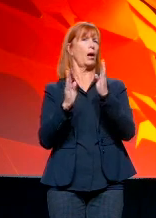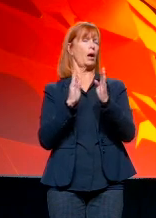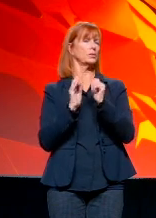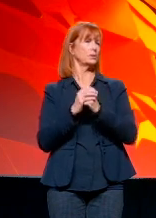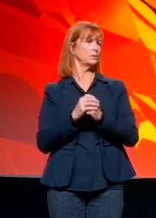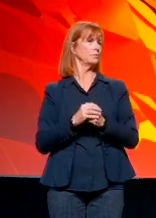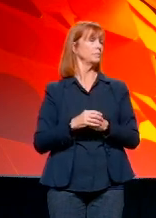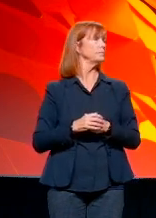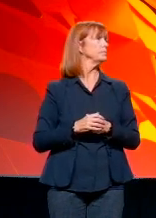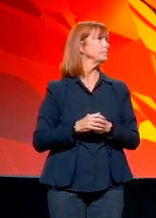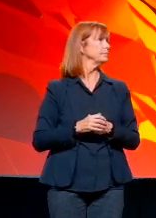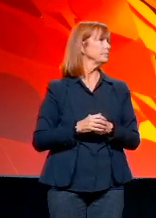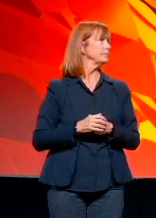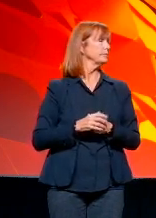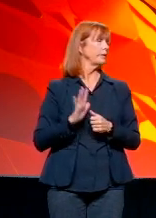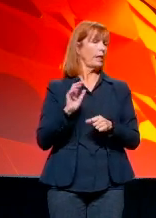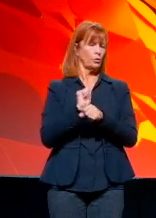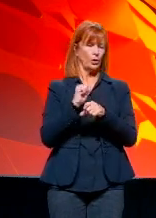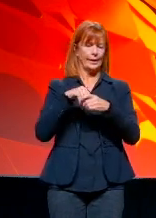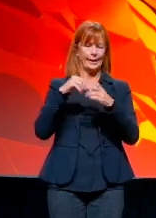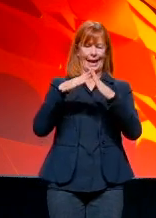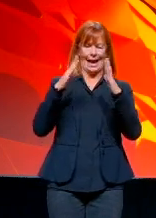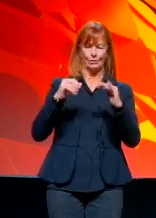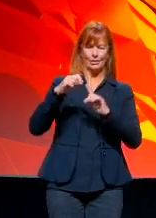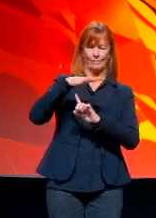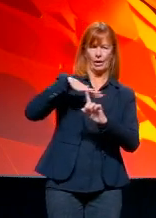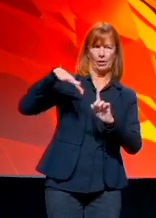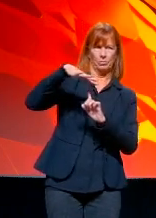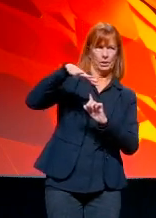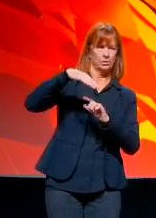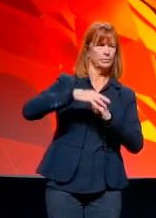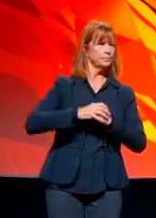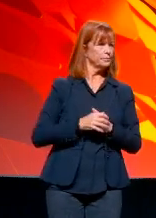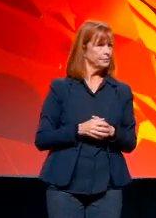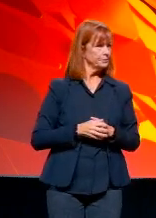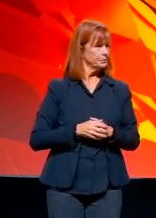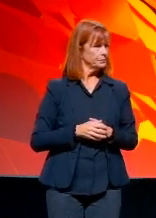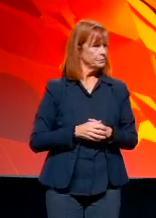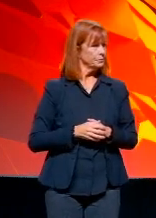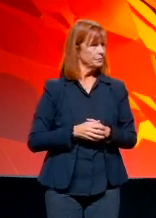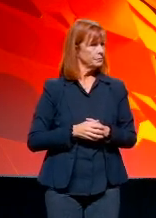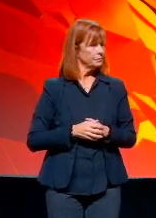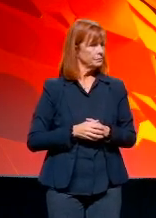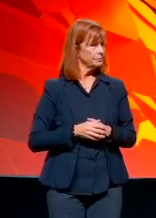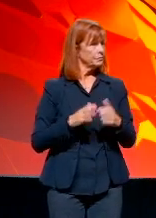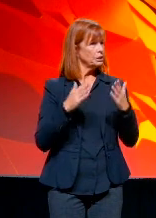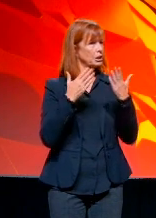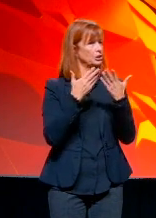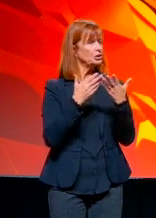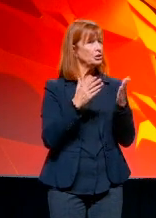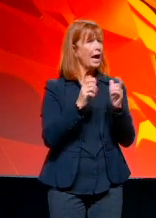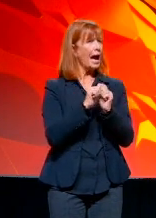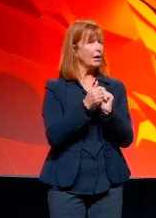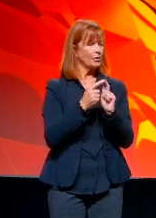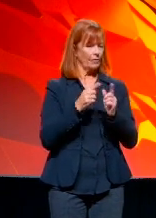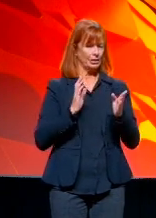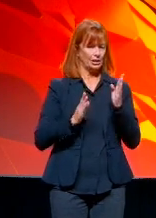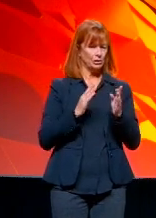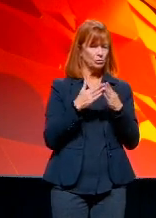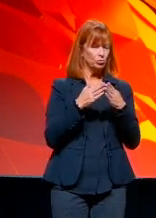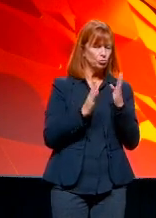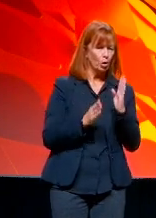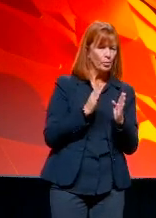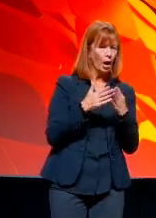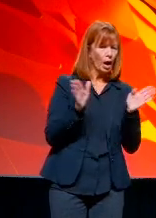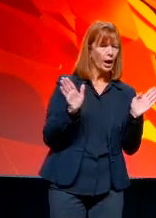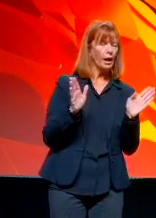home, household environment, right? So I call this kind of a general-purpose robot as a specializing generalist. But that I mean